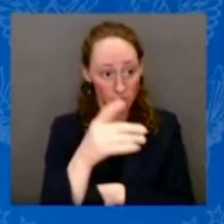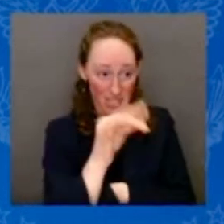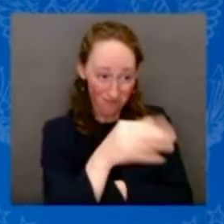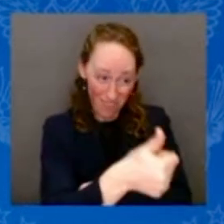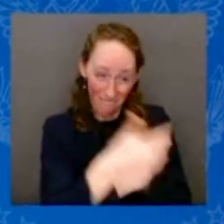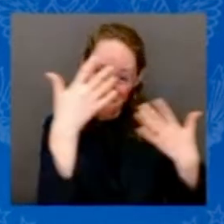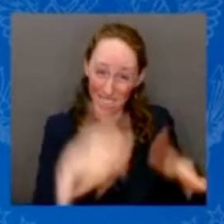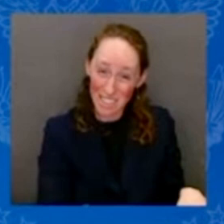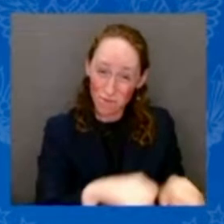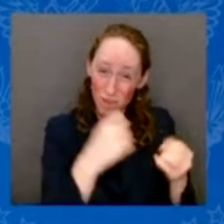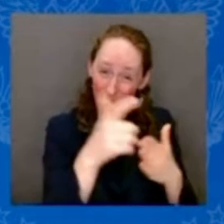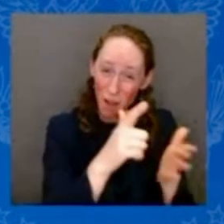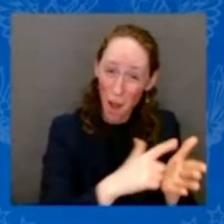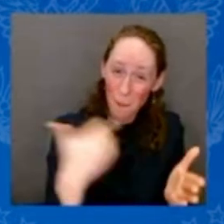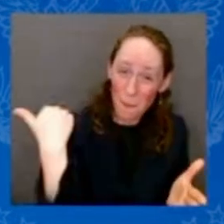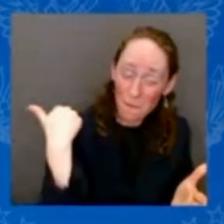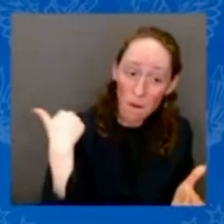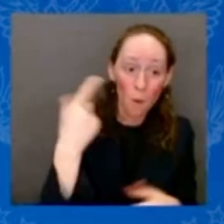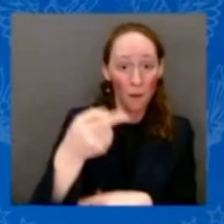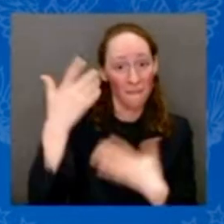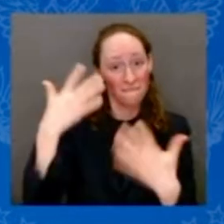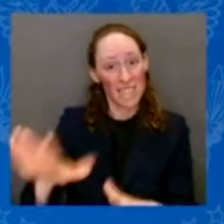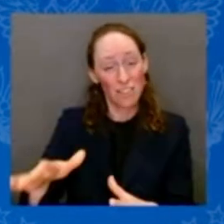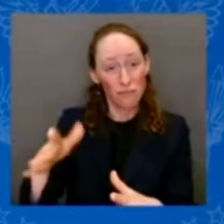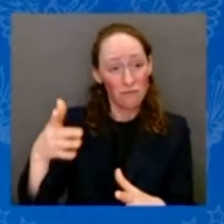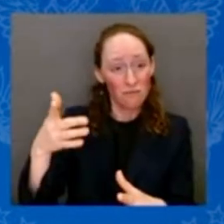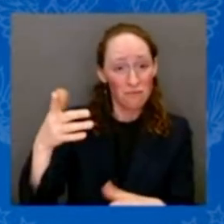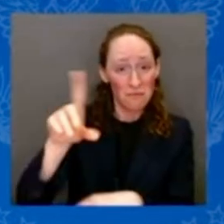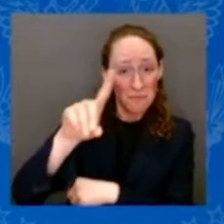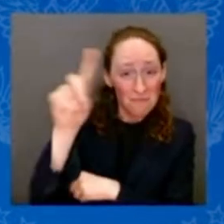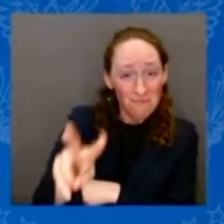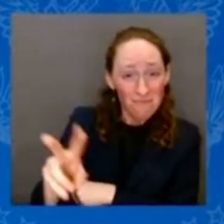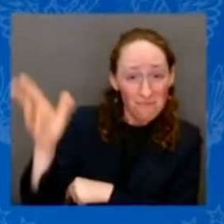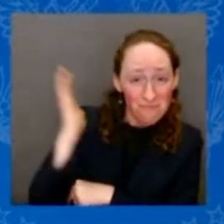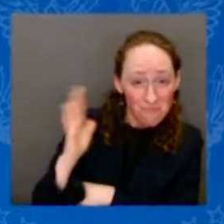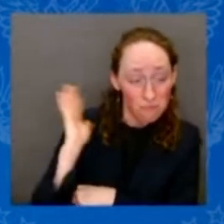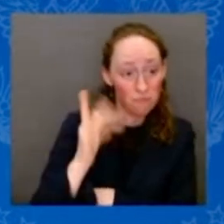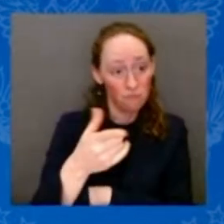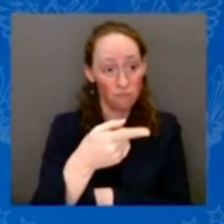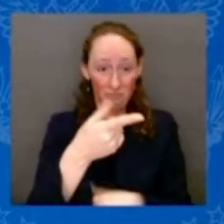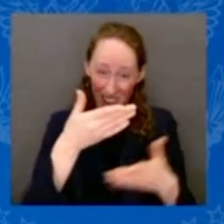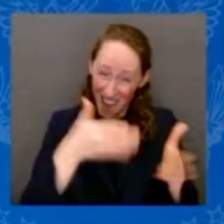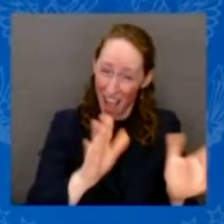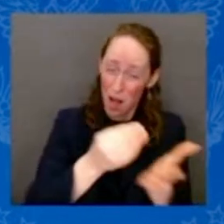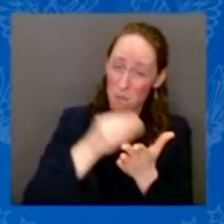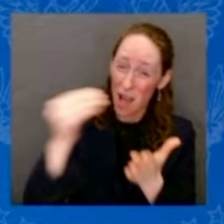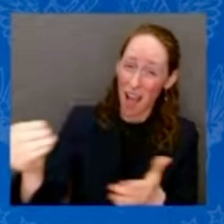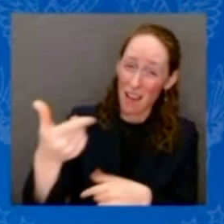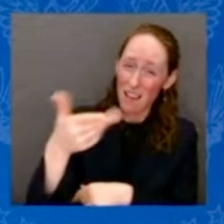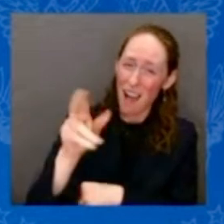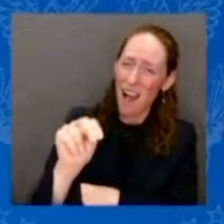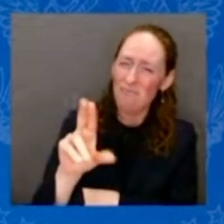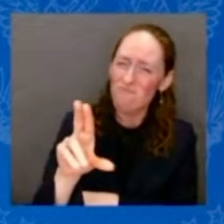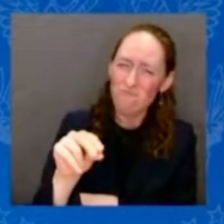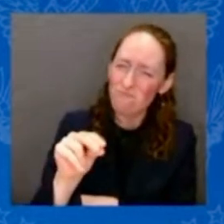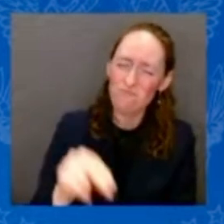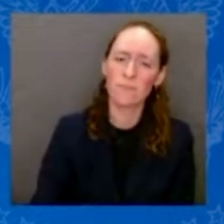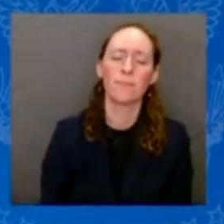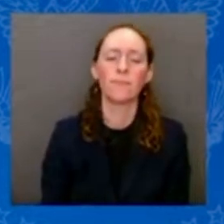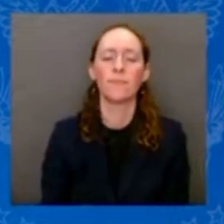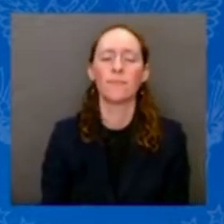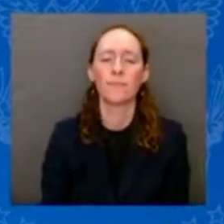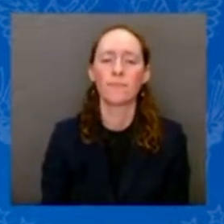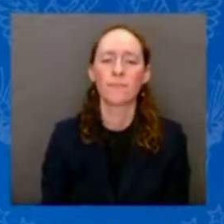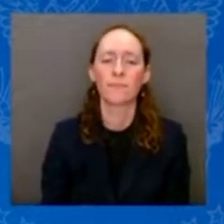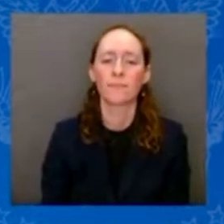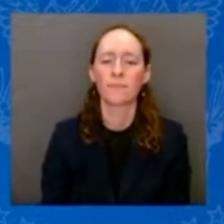awareness campaigns about the red flag orders, laws, which my son, before he died, Attorney General in Delaware,